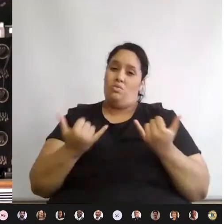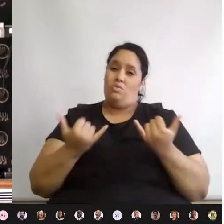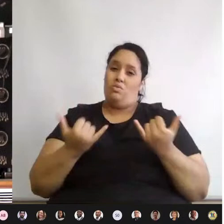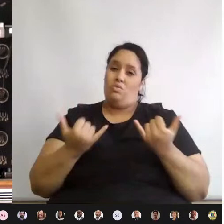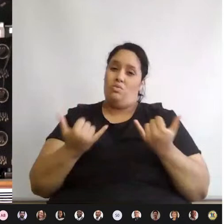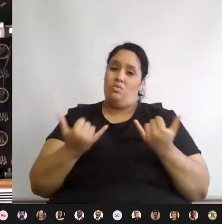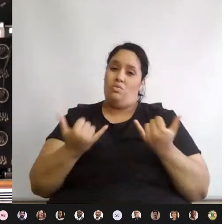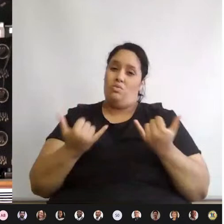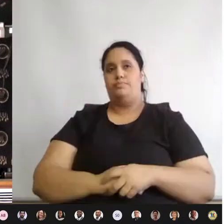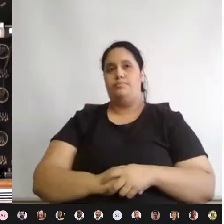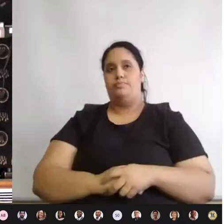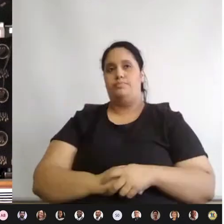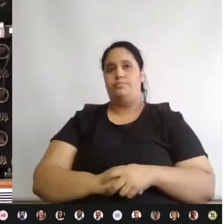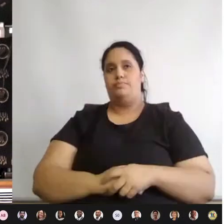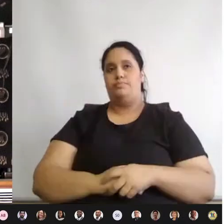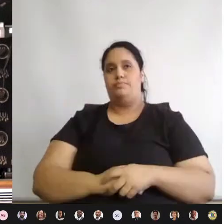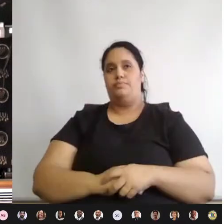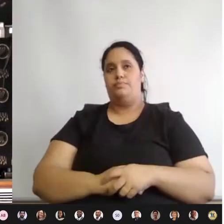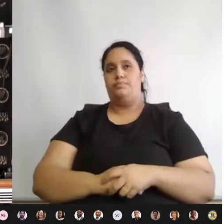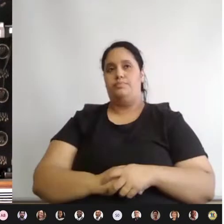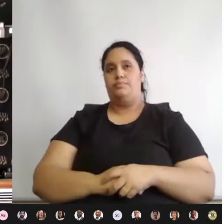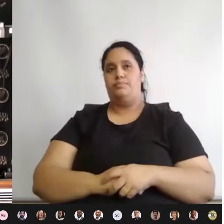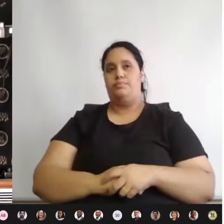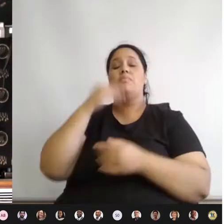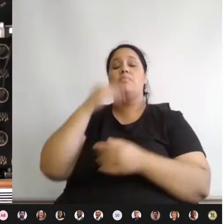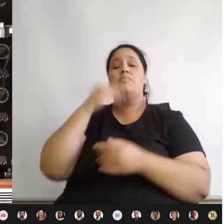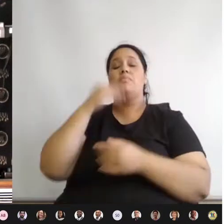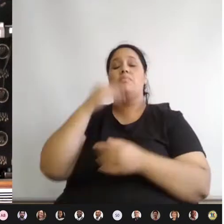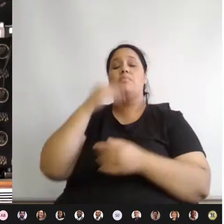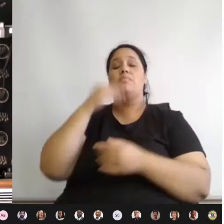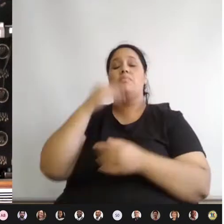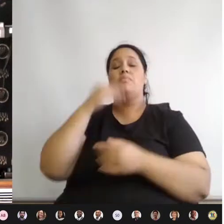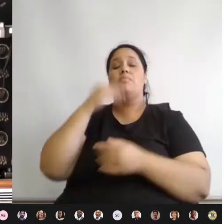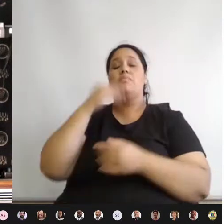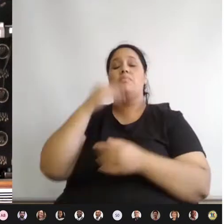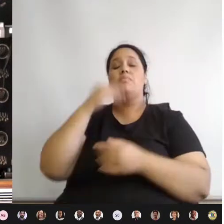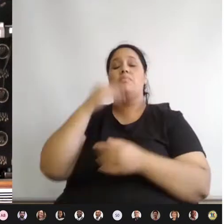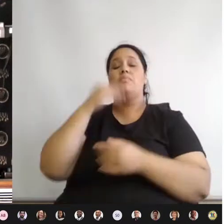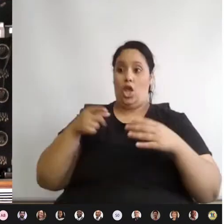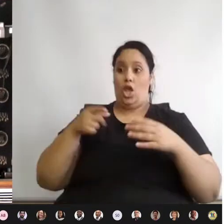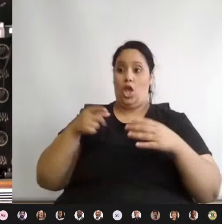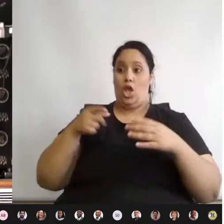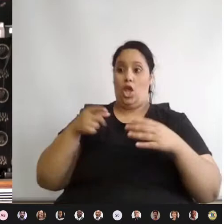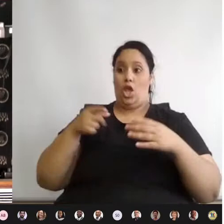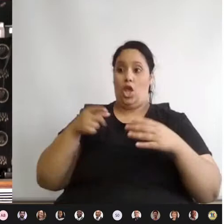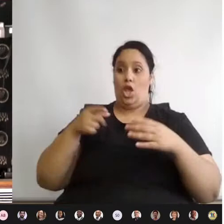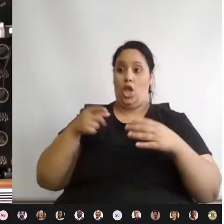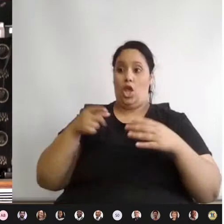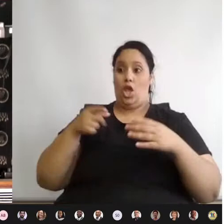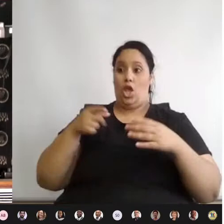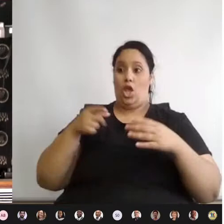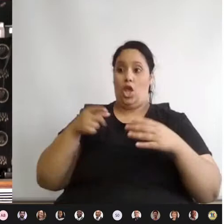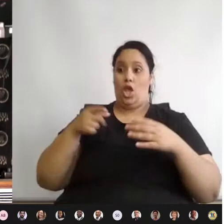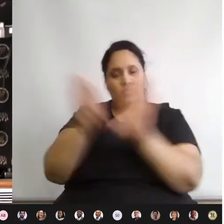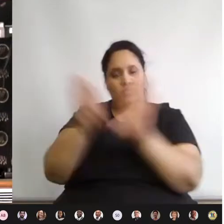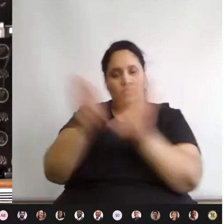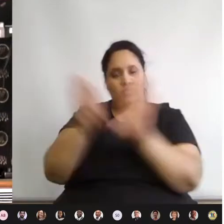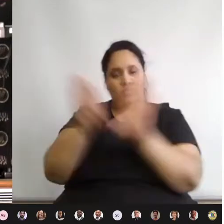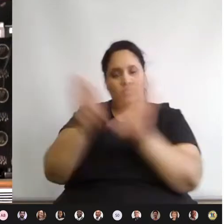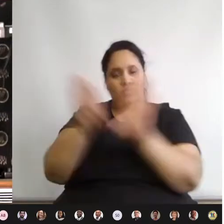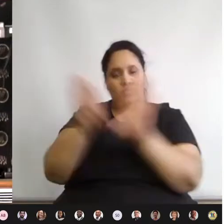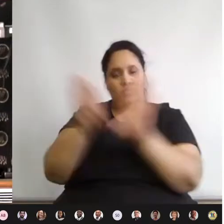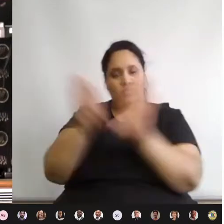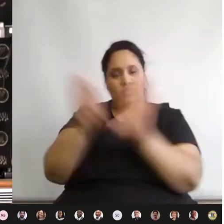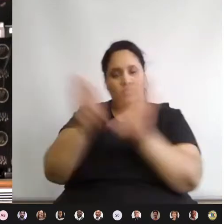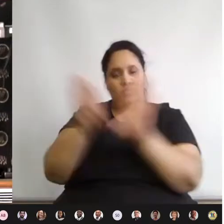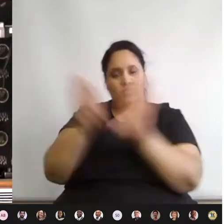noted, Honourable Heron, that in the Standing Committee, you were advocating that we keep this hardest lockdown in place until we've got either